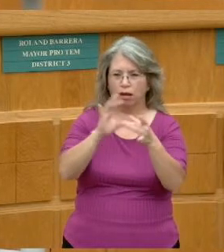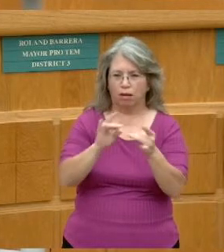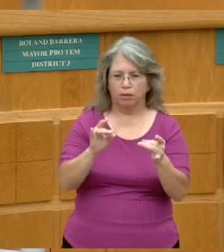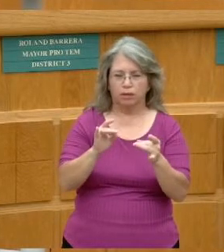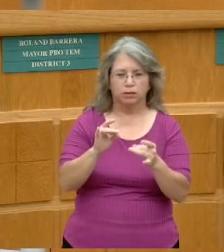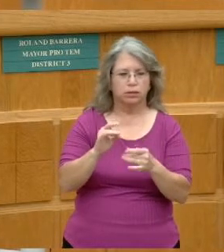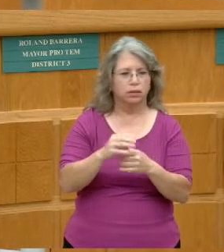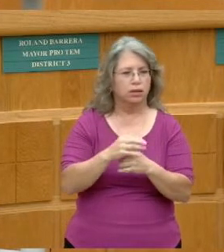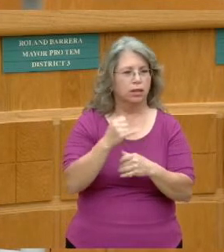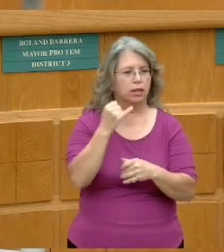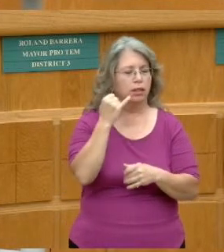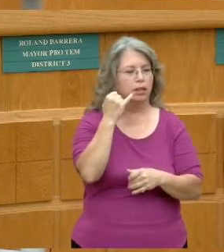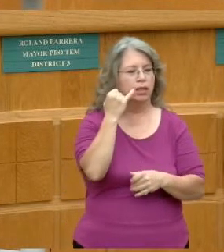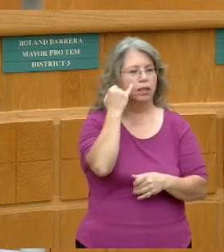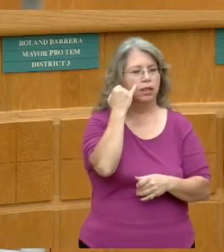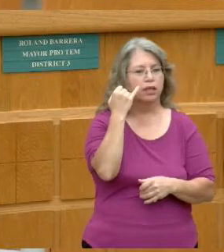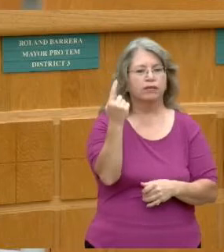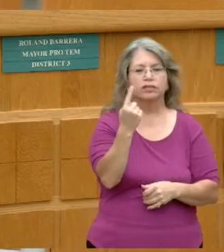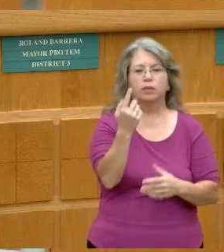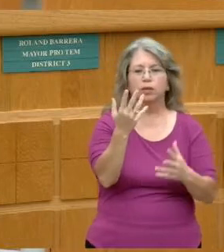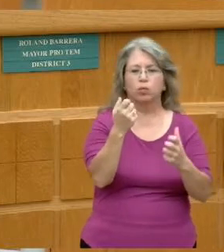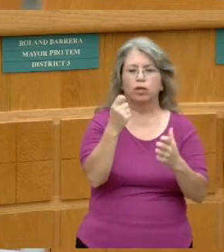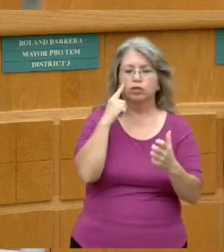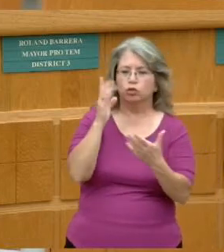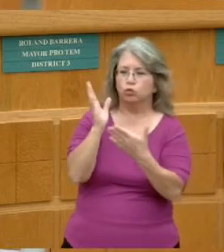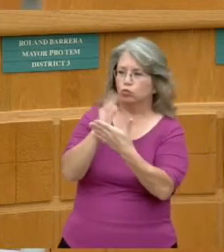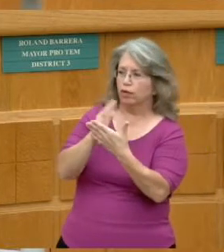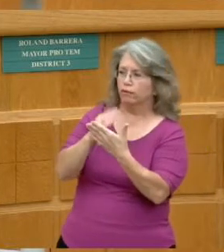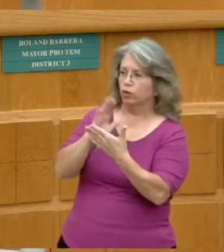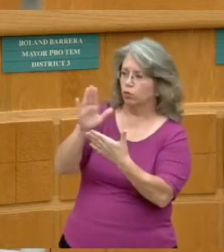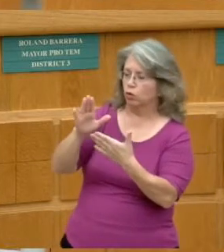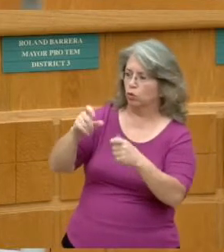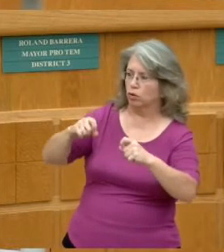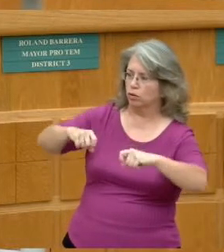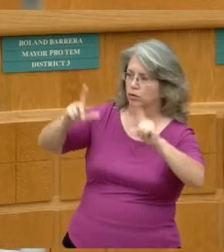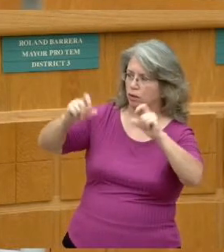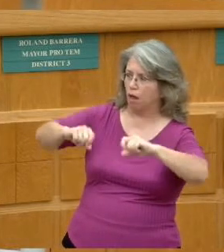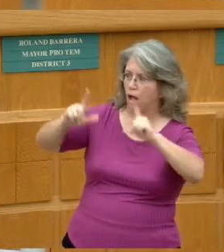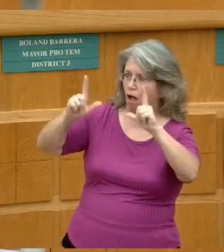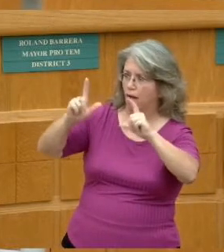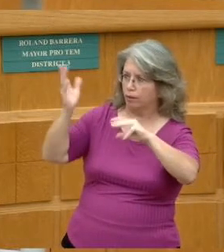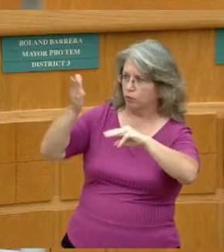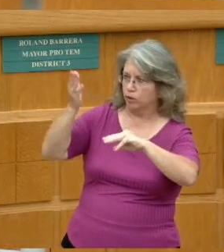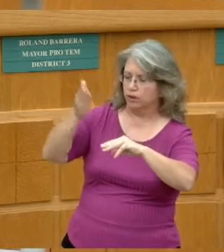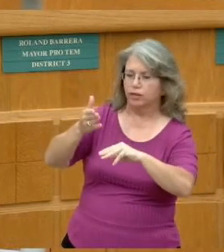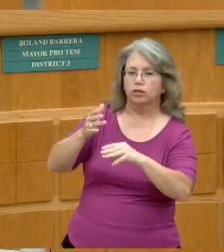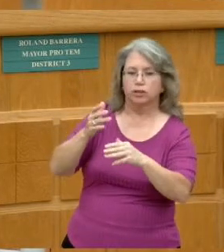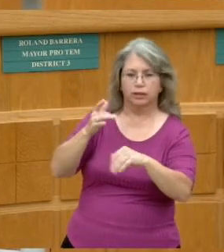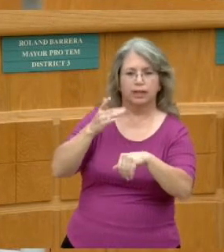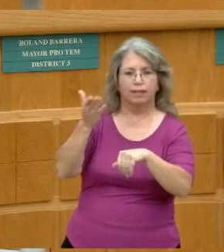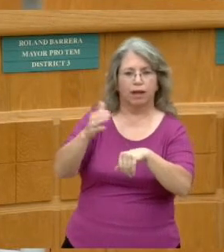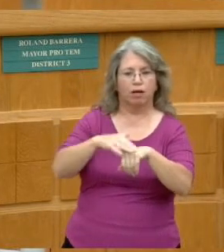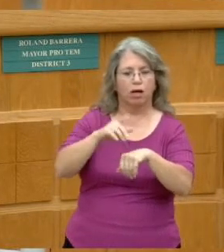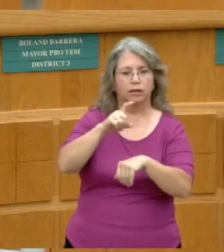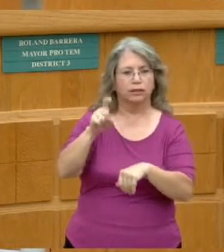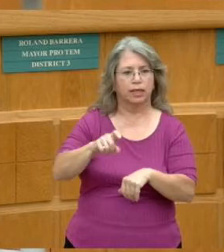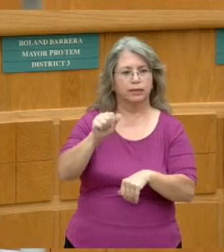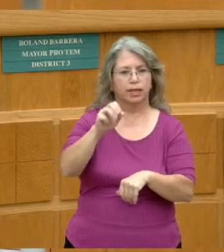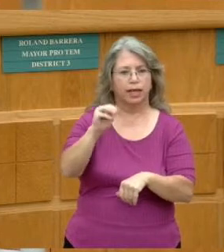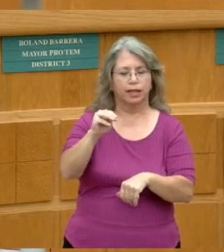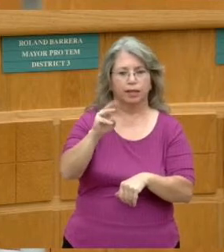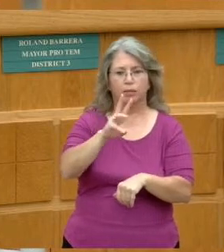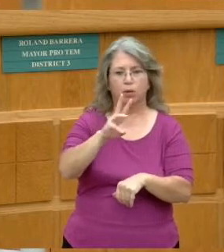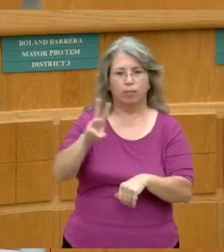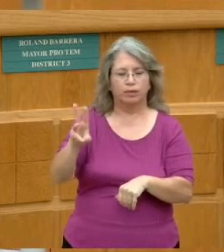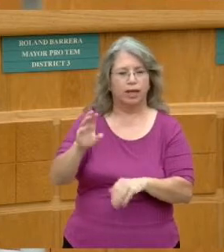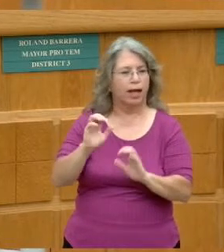to review the slideshow, it is available on Texas A&M's website. So the location